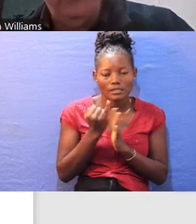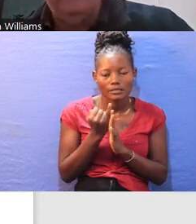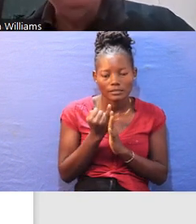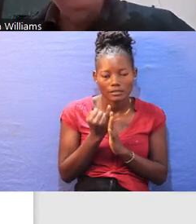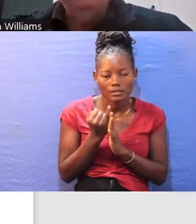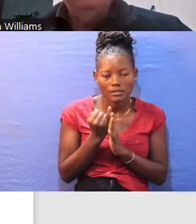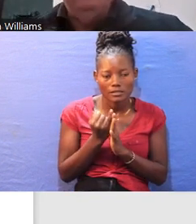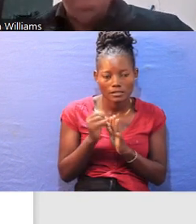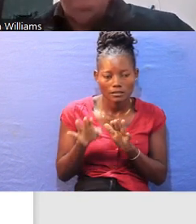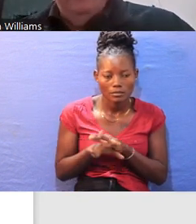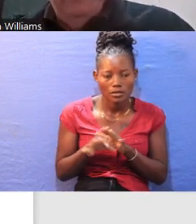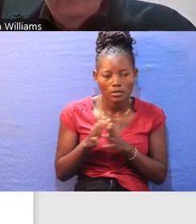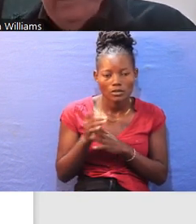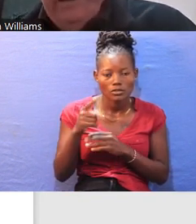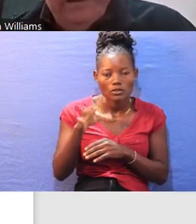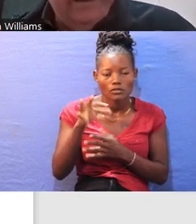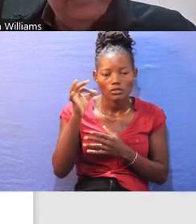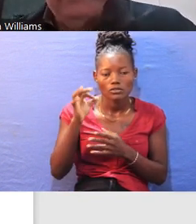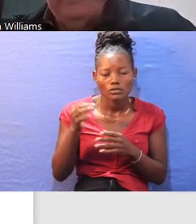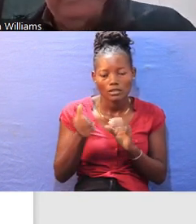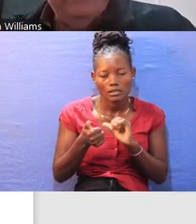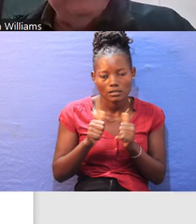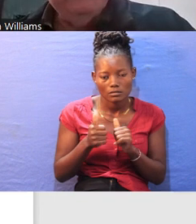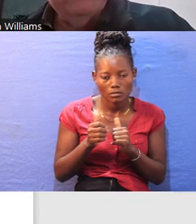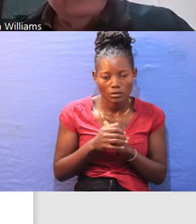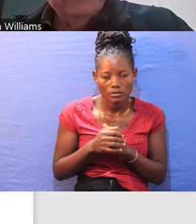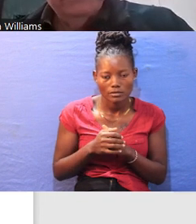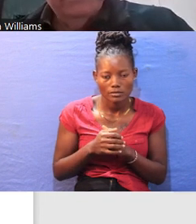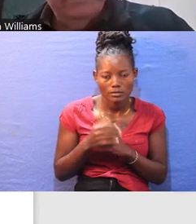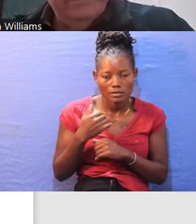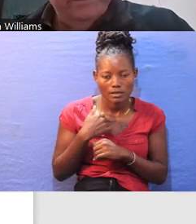chosen sport. I weigh